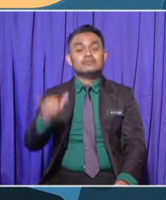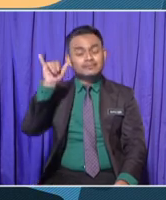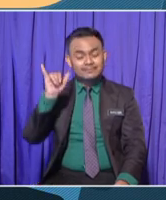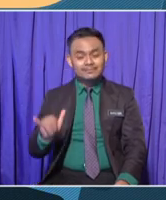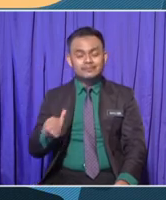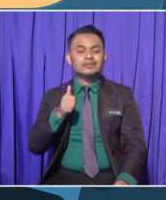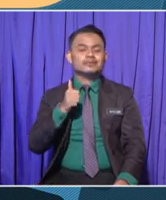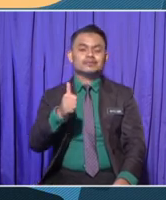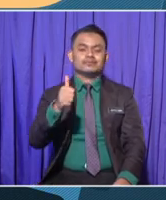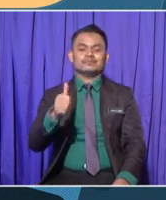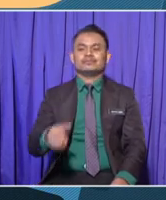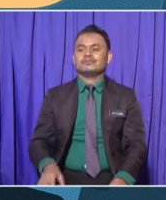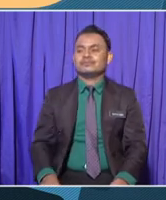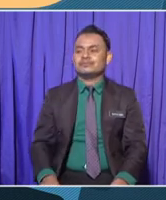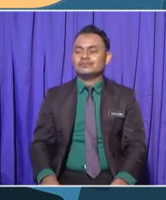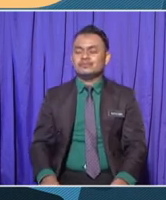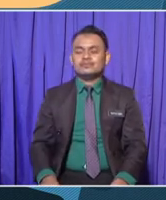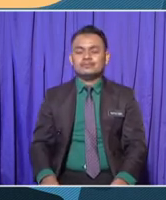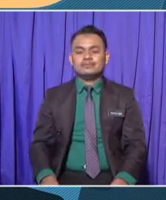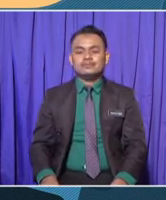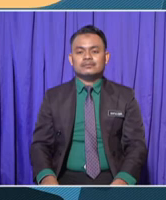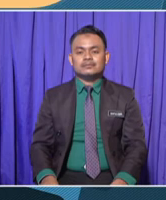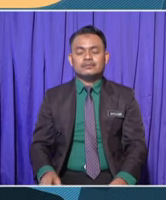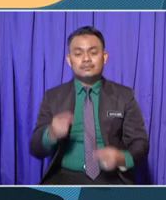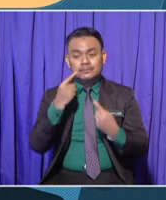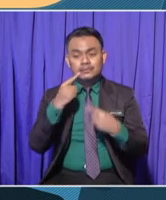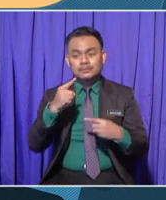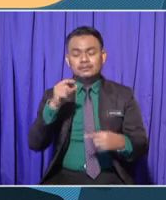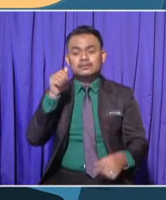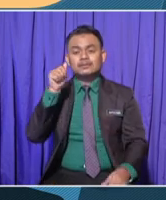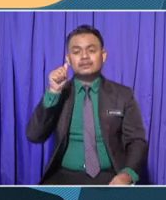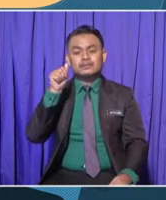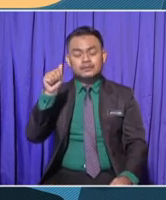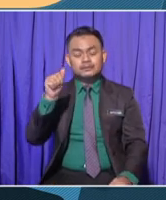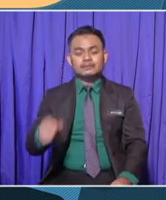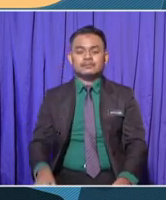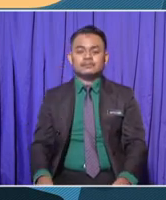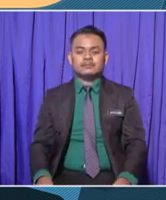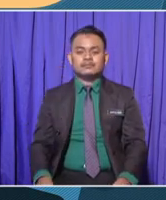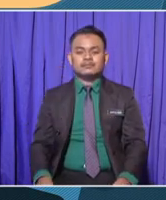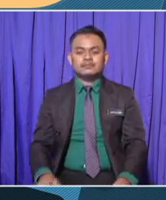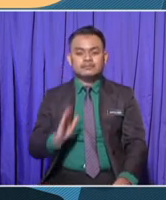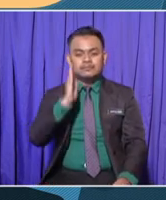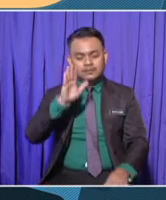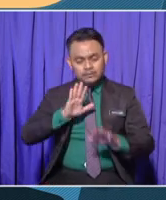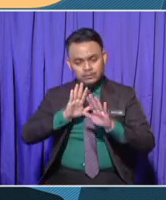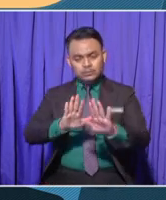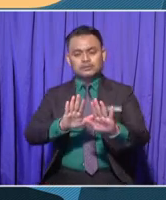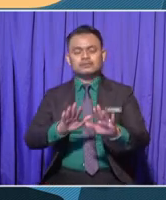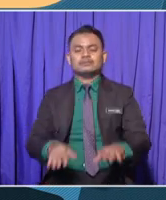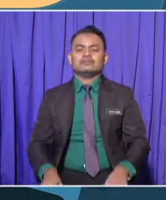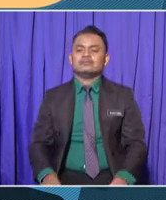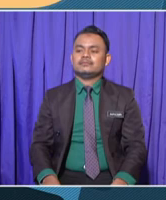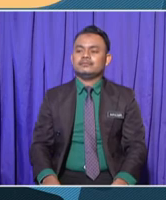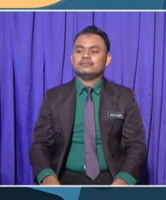Yes, good job. The answer is A, it will repel each other.